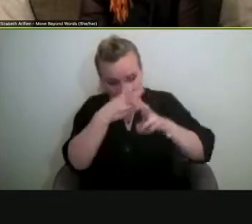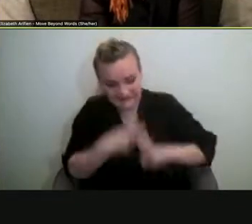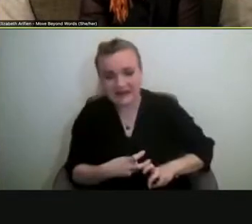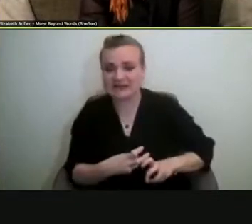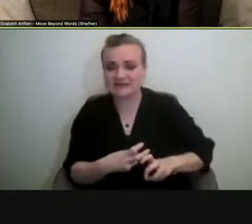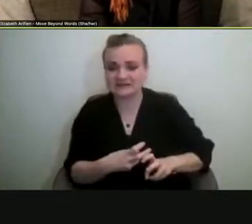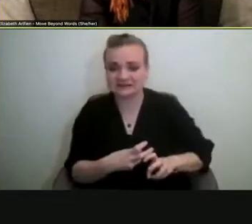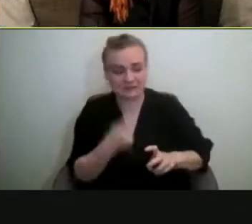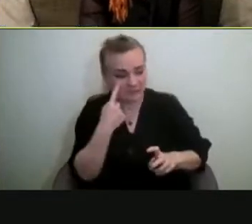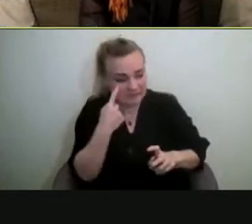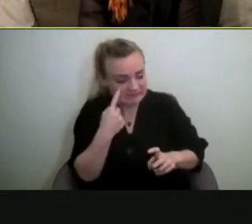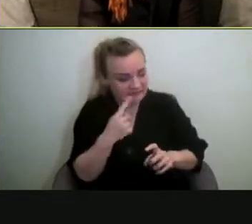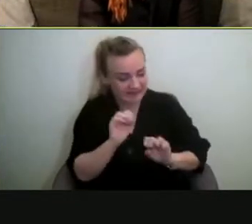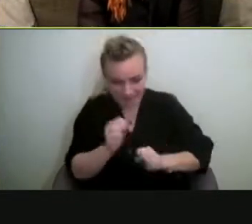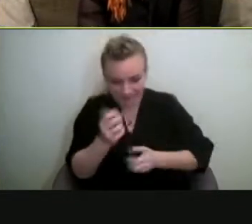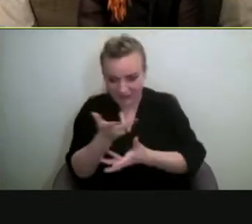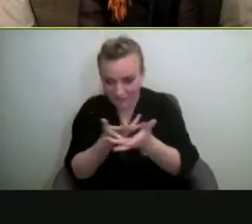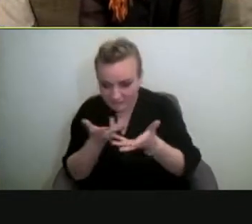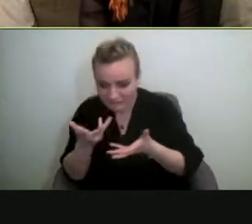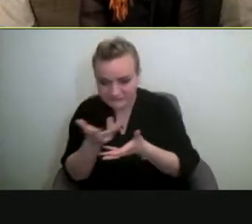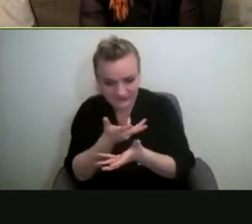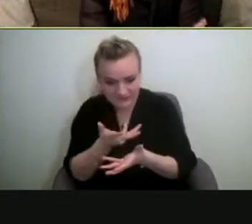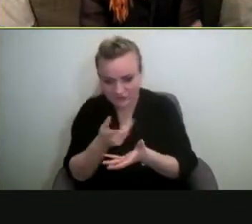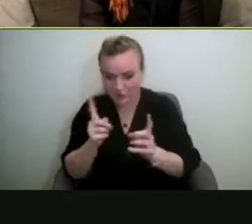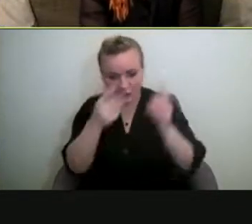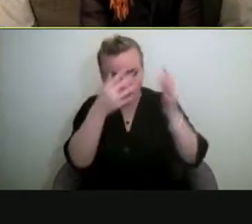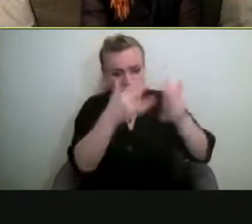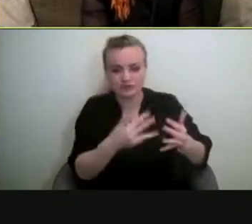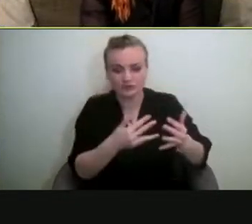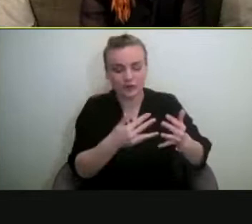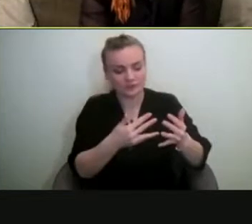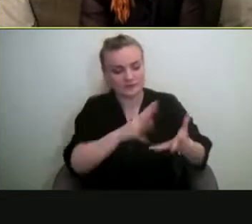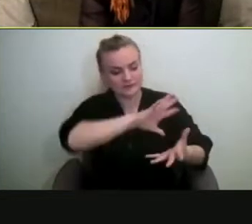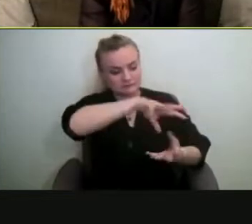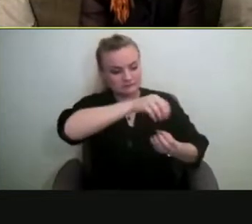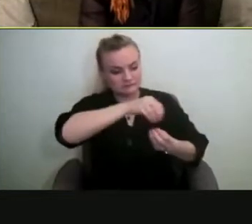those conversations. And then to take that further,